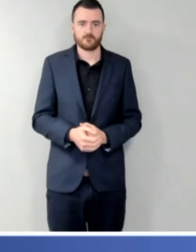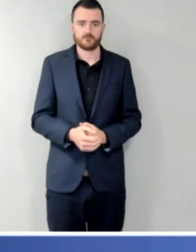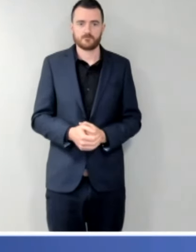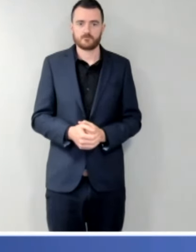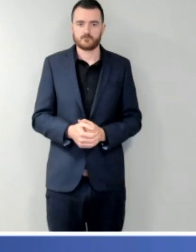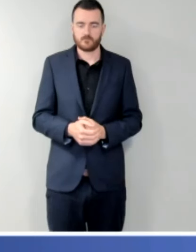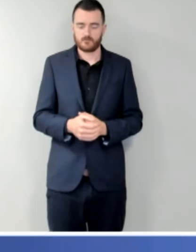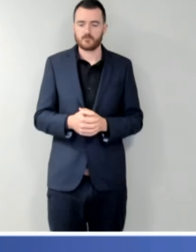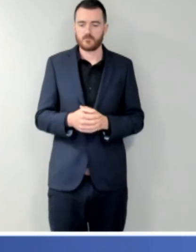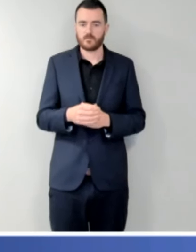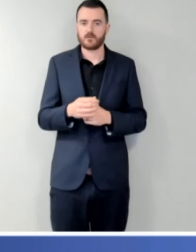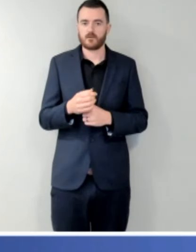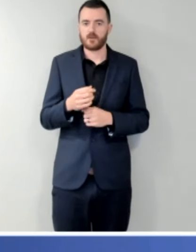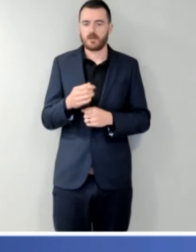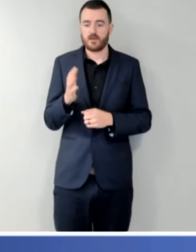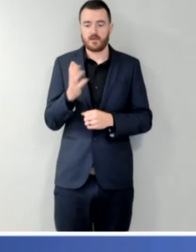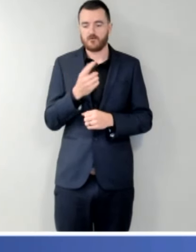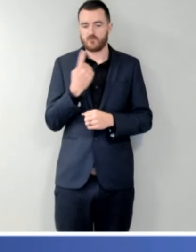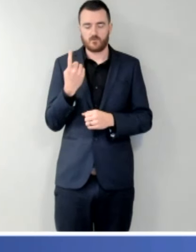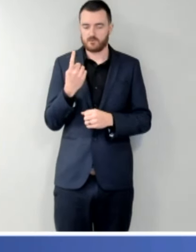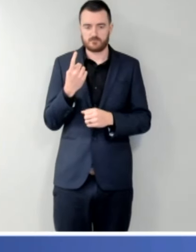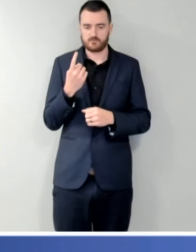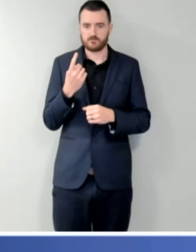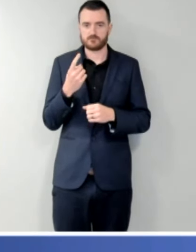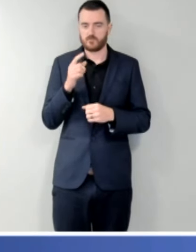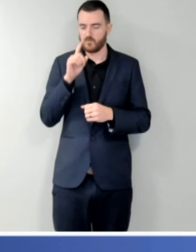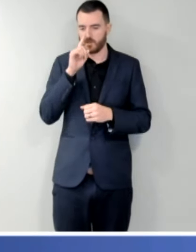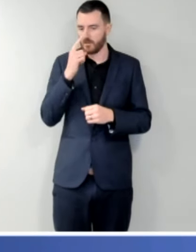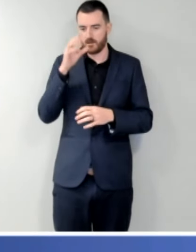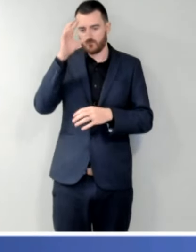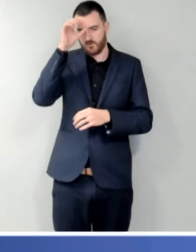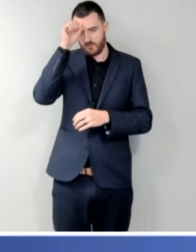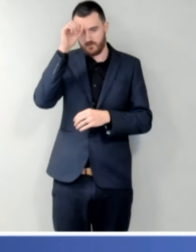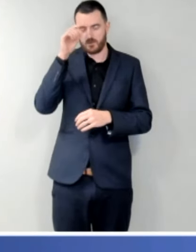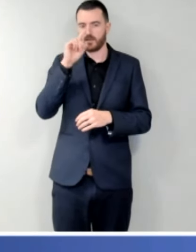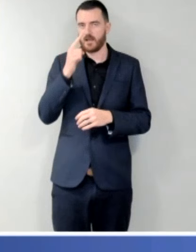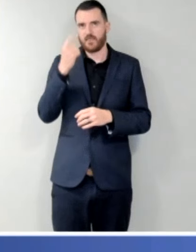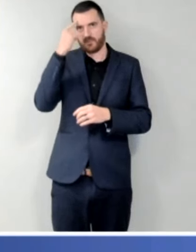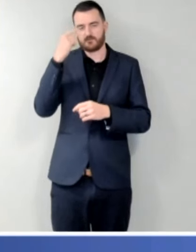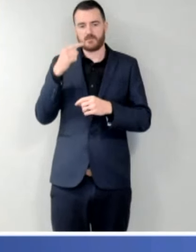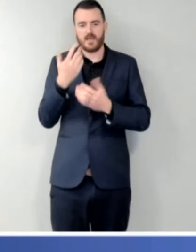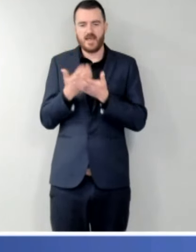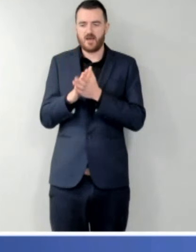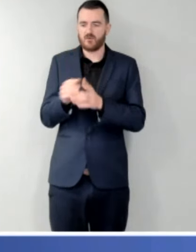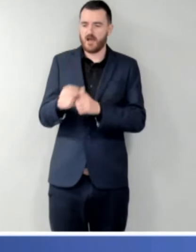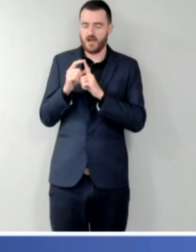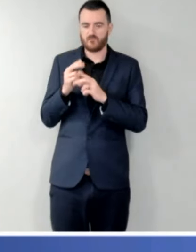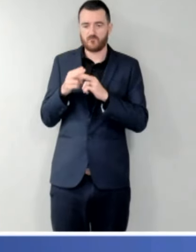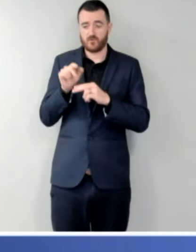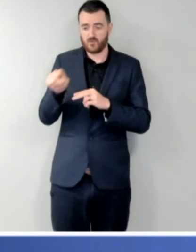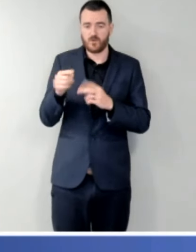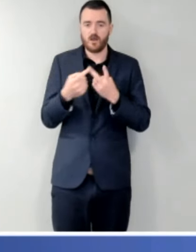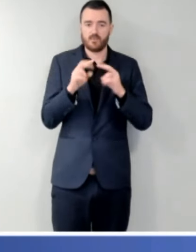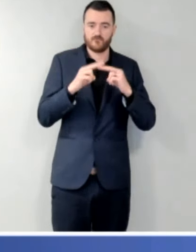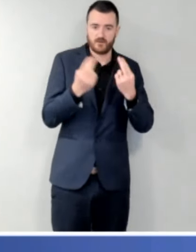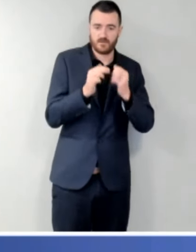behalf of everyone here to say we can't fathom how difficult the past 10 years have been for you and all the families and loved ones and friends of